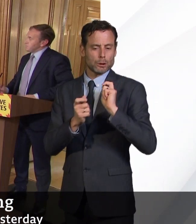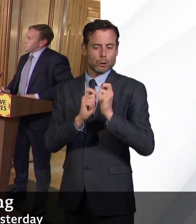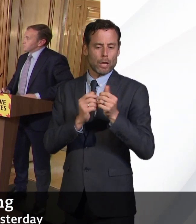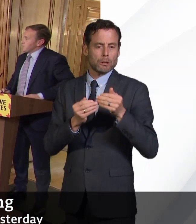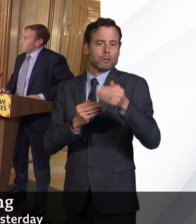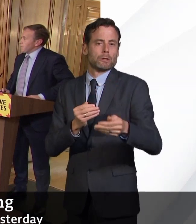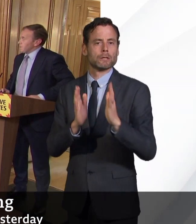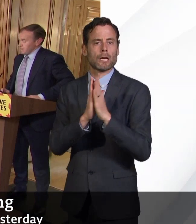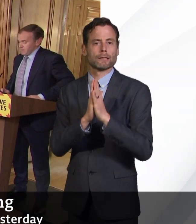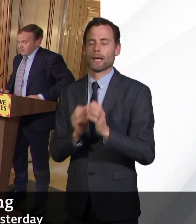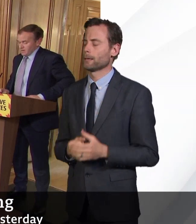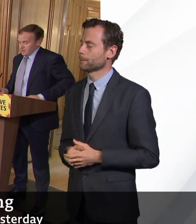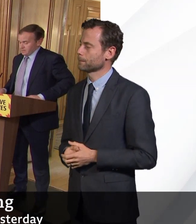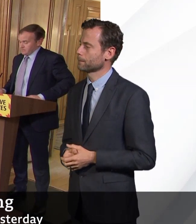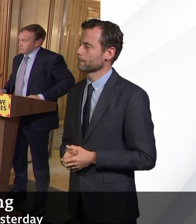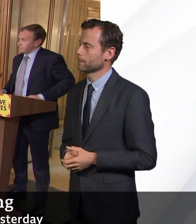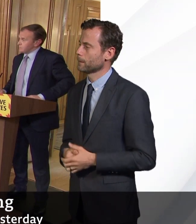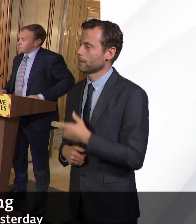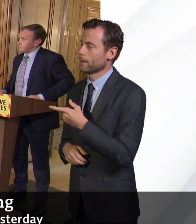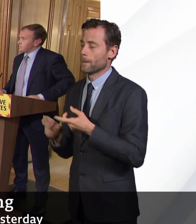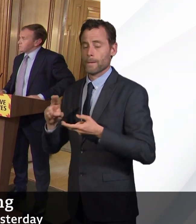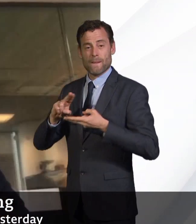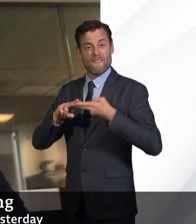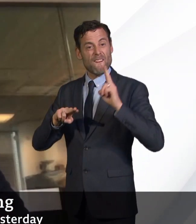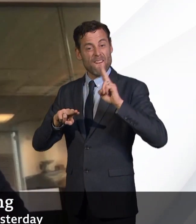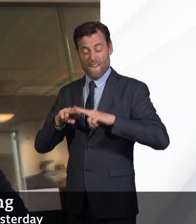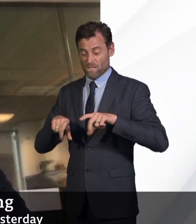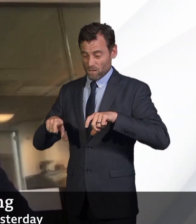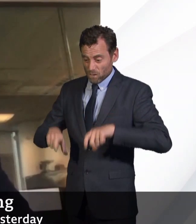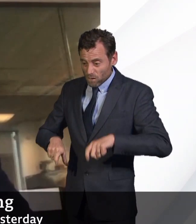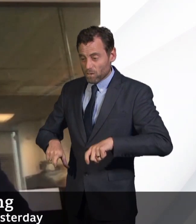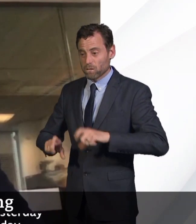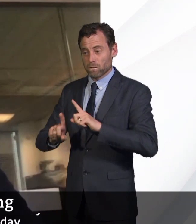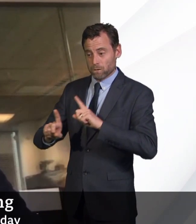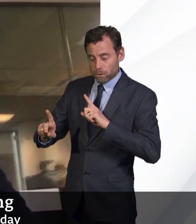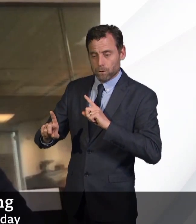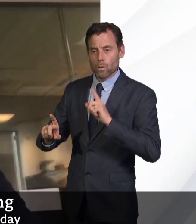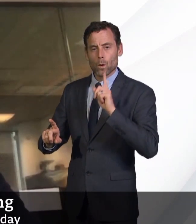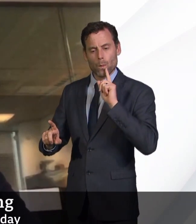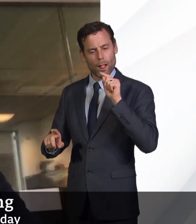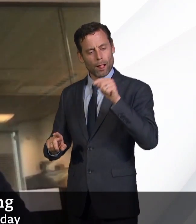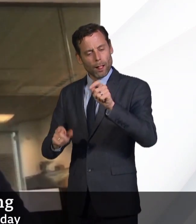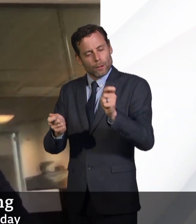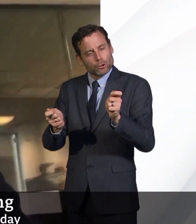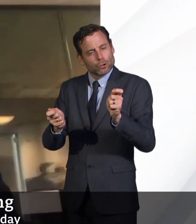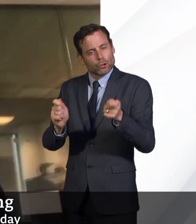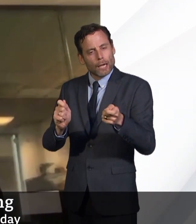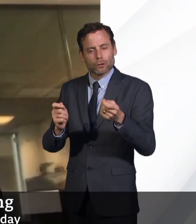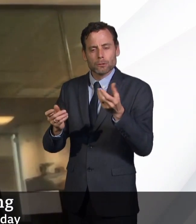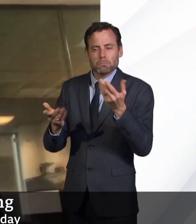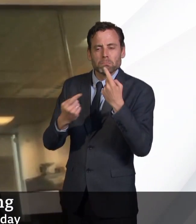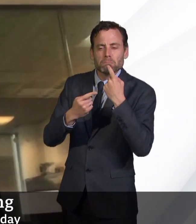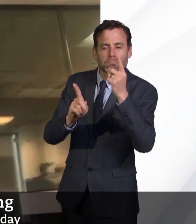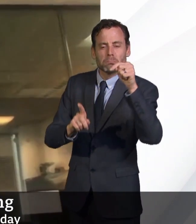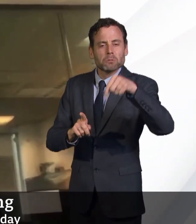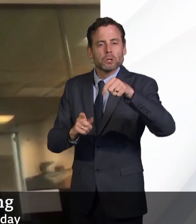ask if the restrictions are going to evolve, and that suggests that in some ways something might be eased, how are you